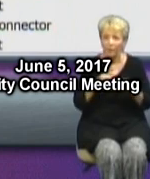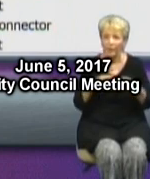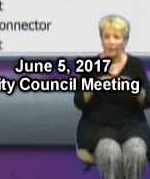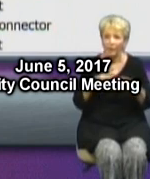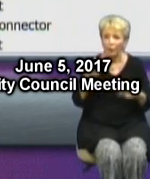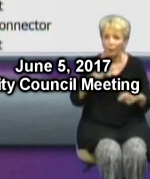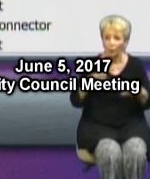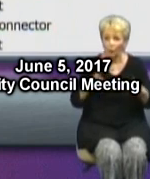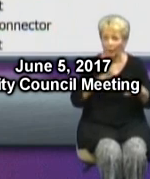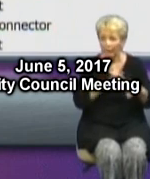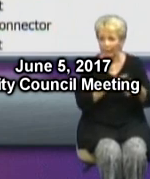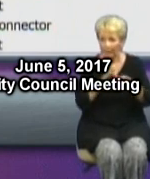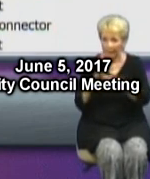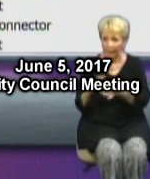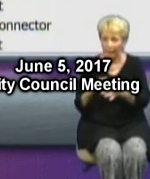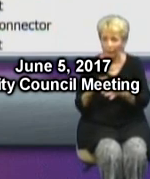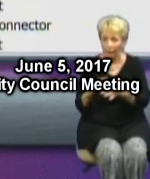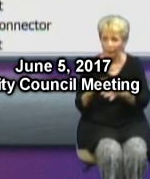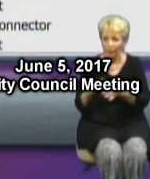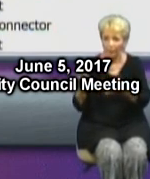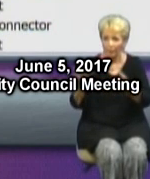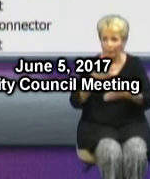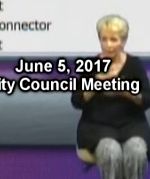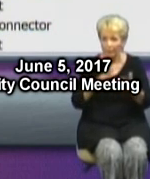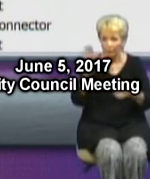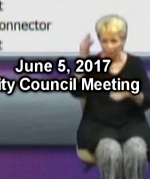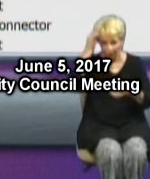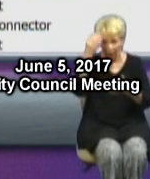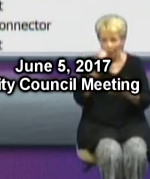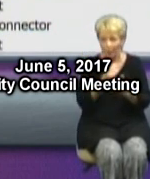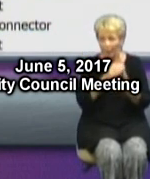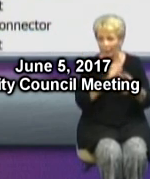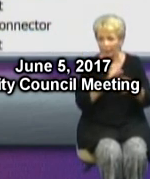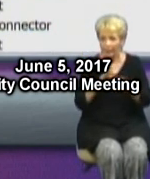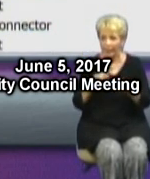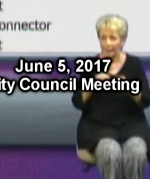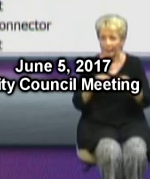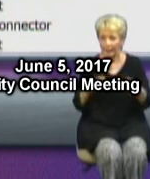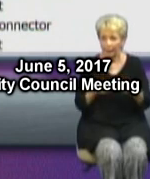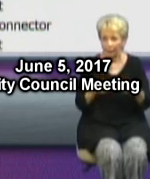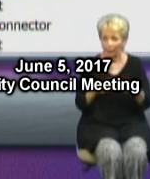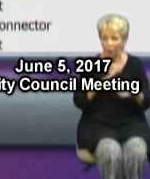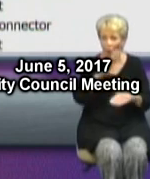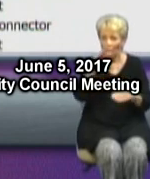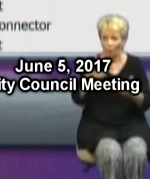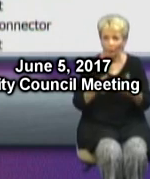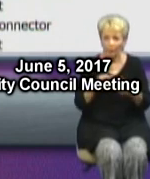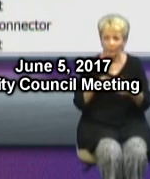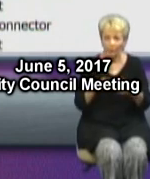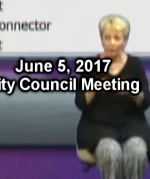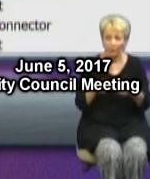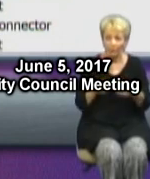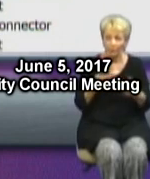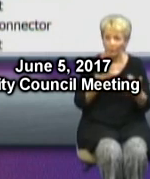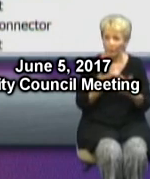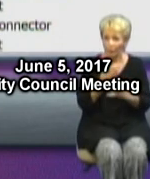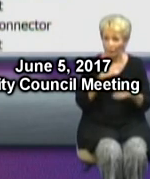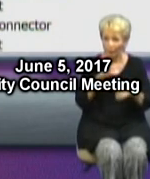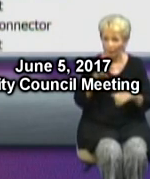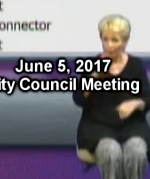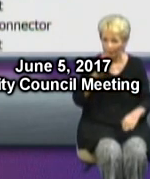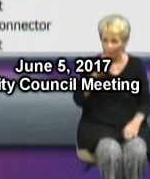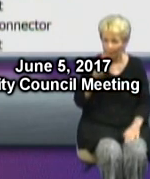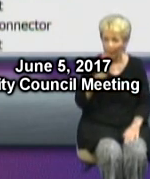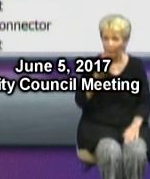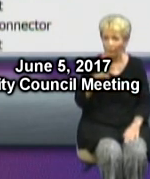greenway connector that would bring in some federal dollars and connect downtown all the way ultimately through the Mountain View